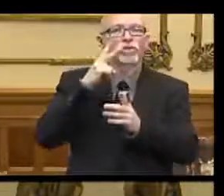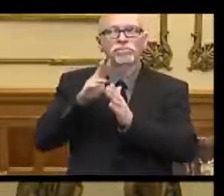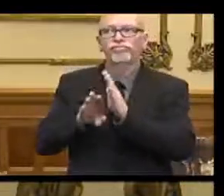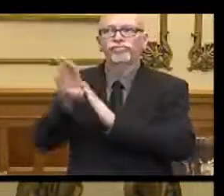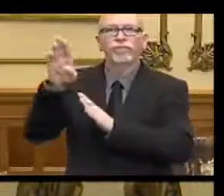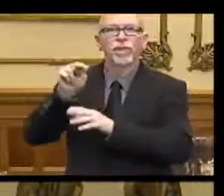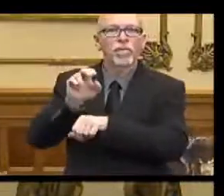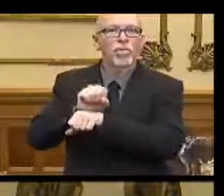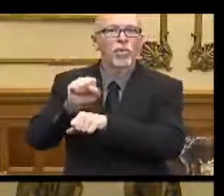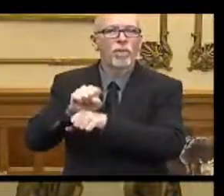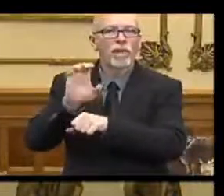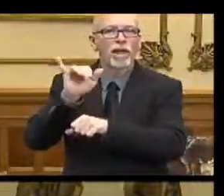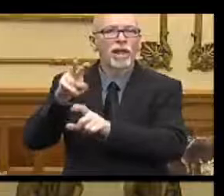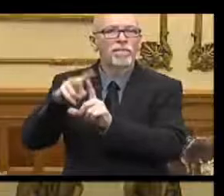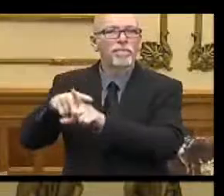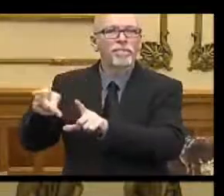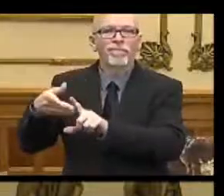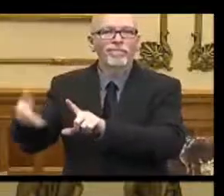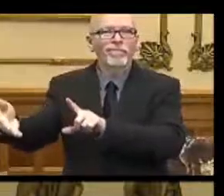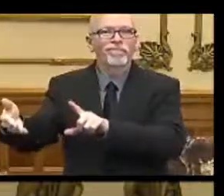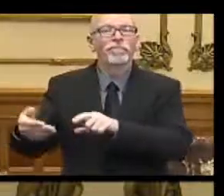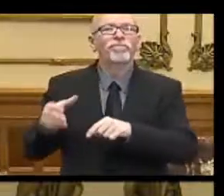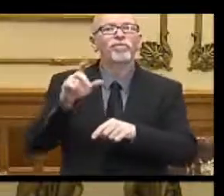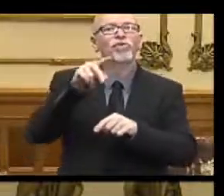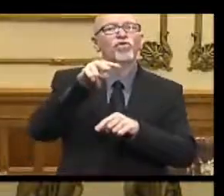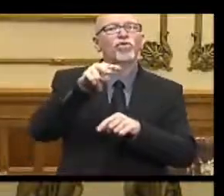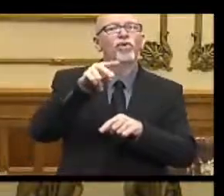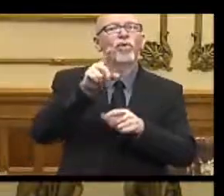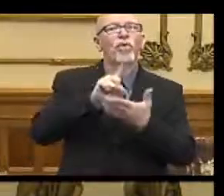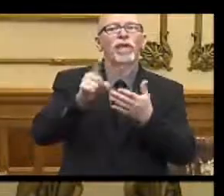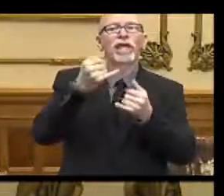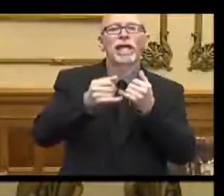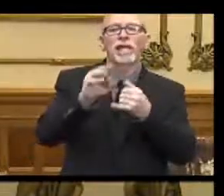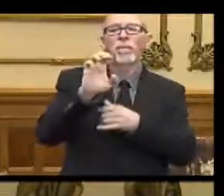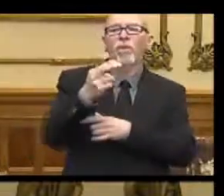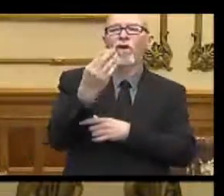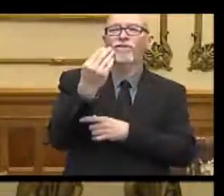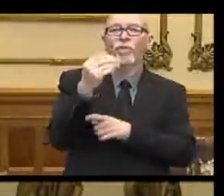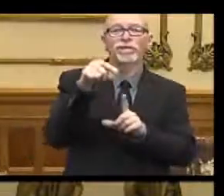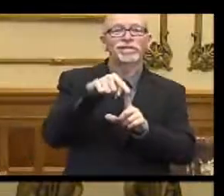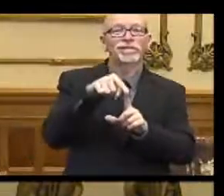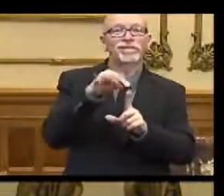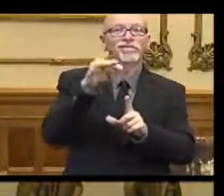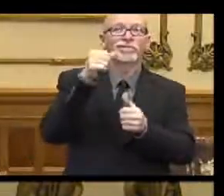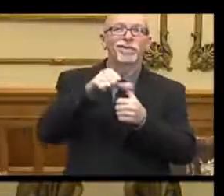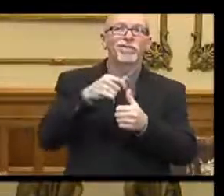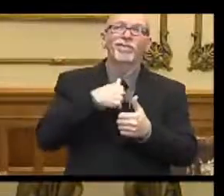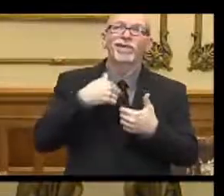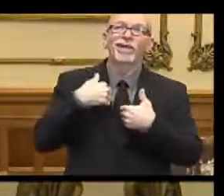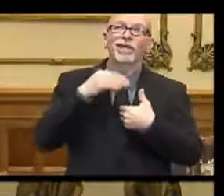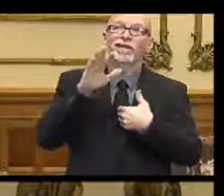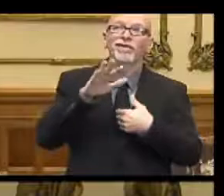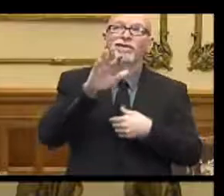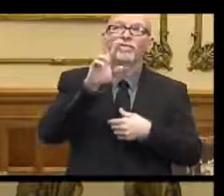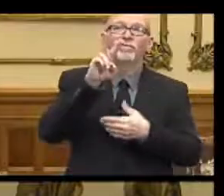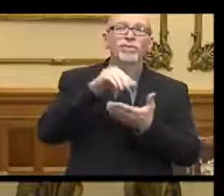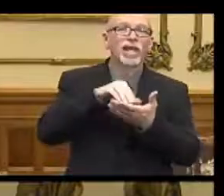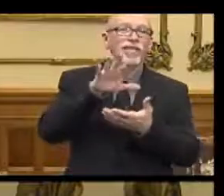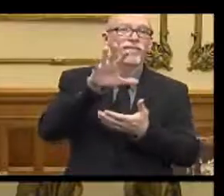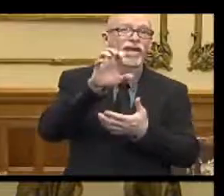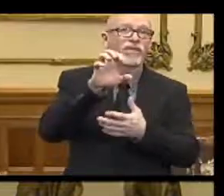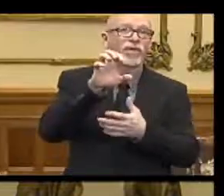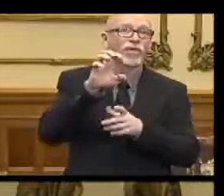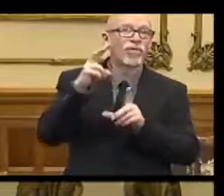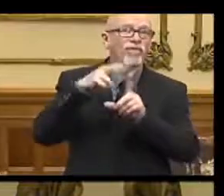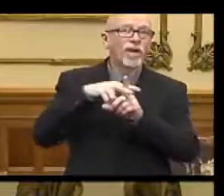our unemployment claims. So if you look at the week ending March 14th, if you recall, we may have had about 2,500 claims filed